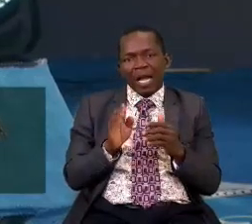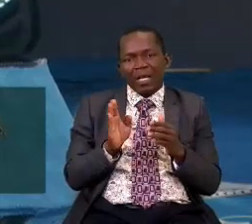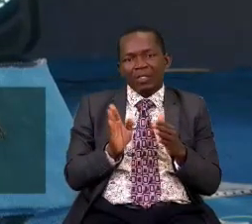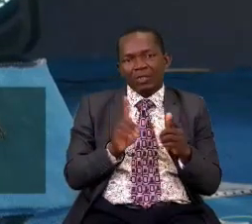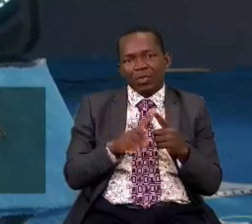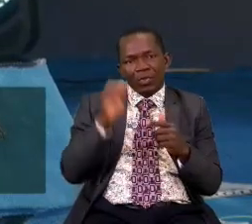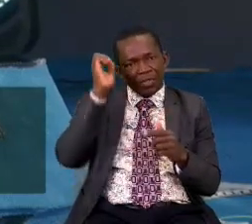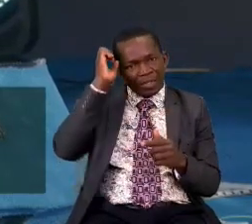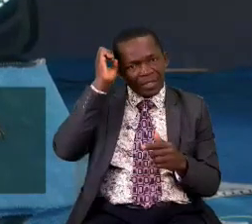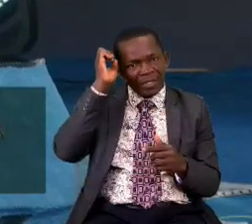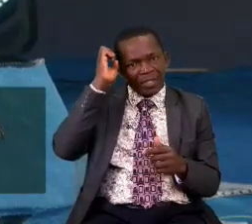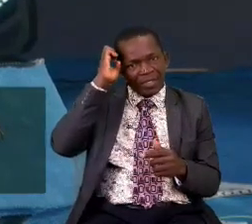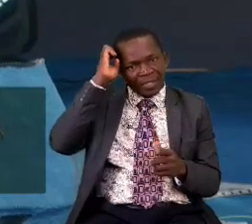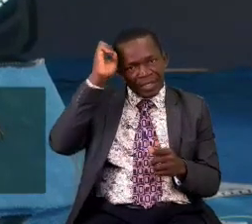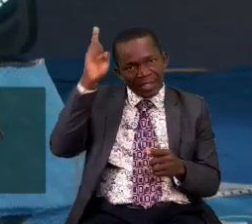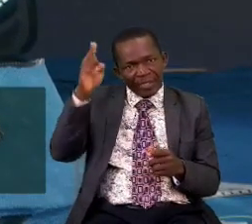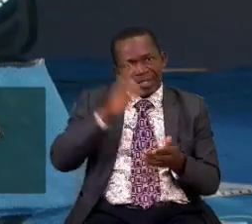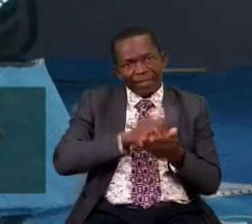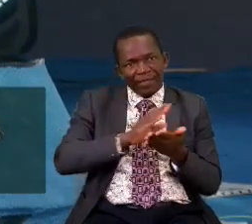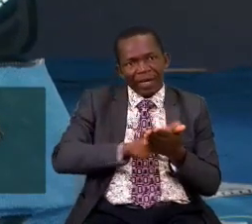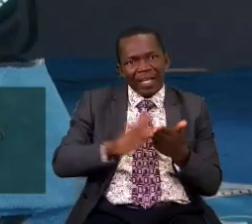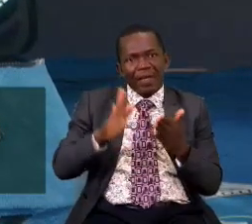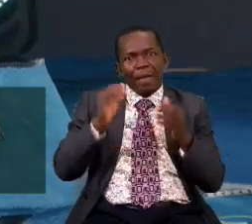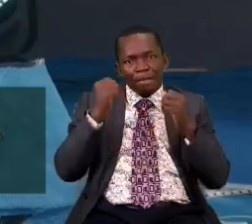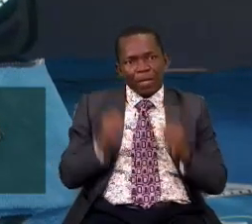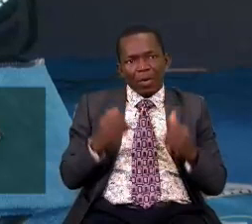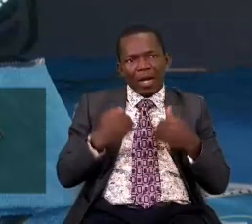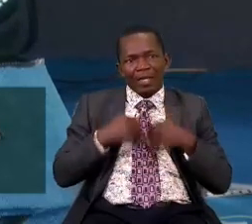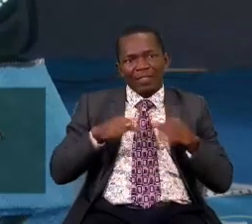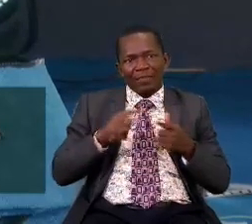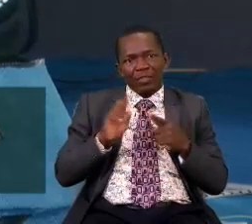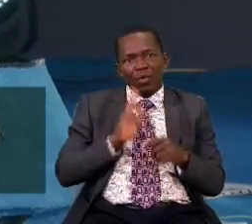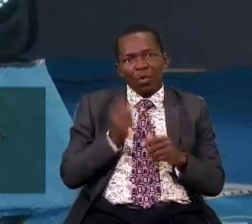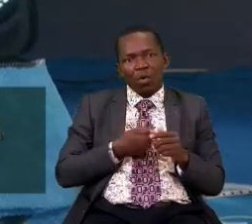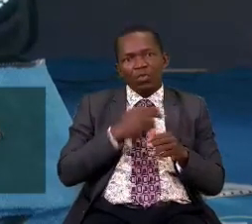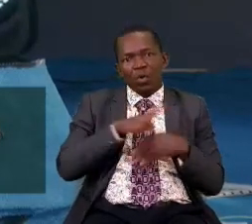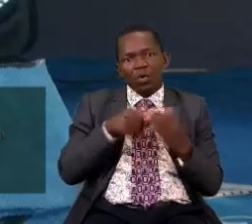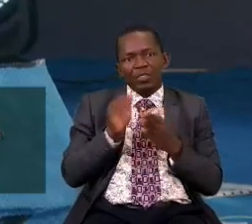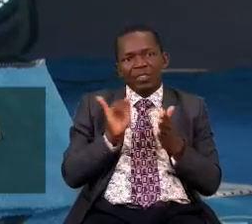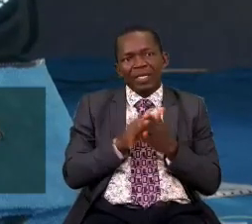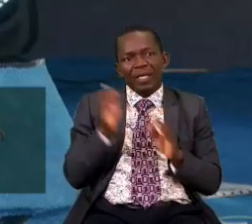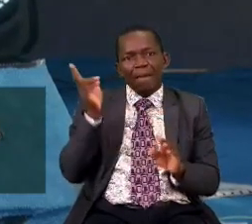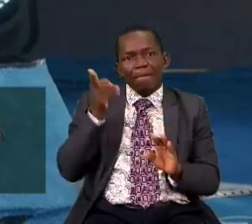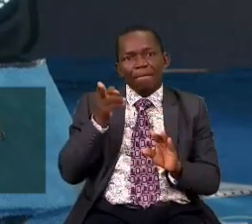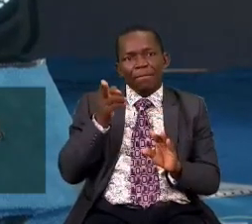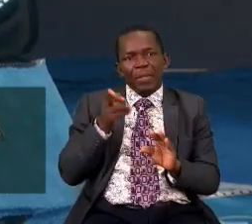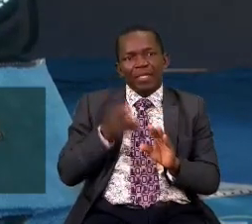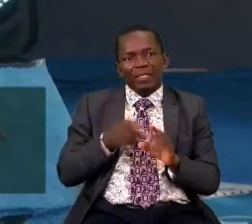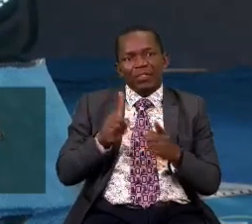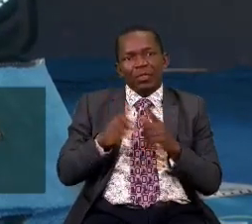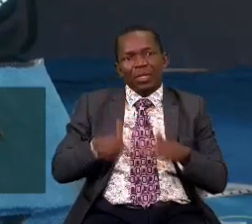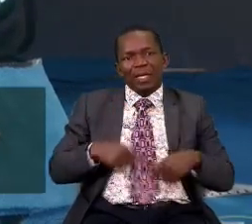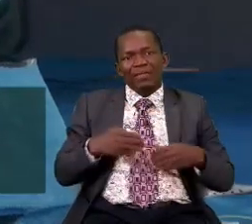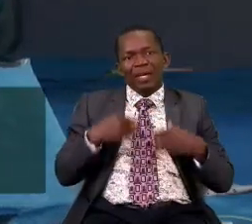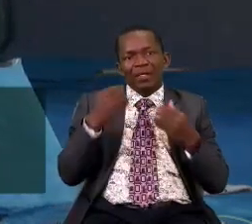the knowledge of him that has called us to glory and to about you look at verse 4